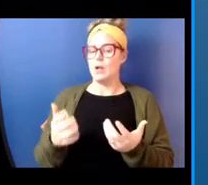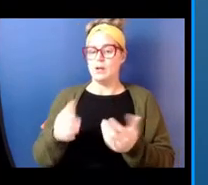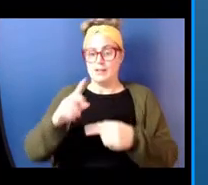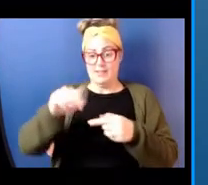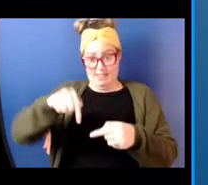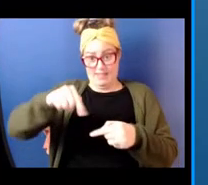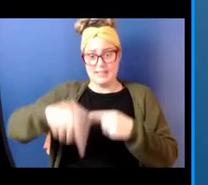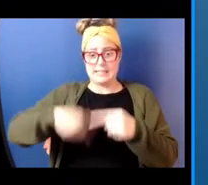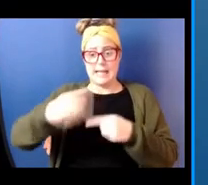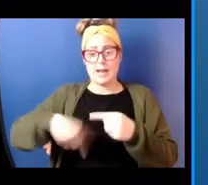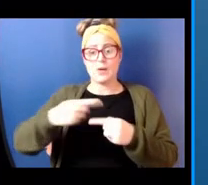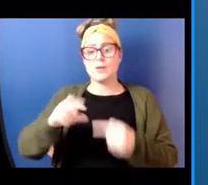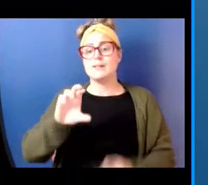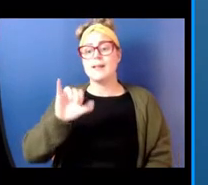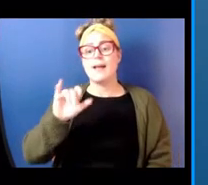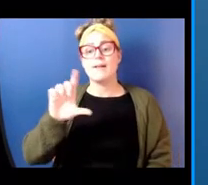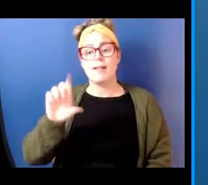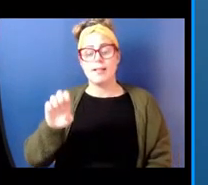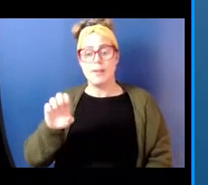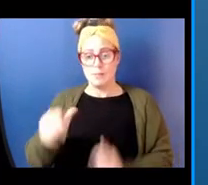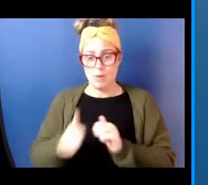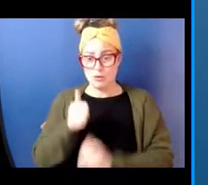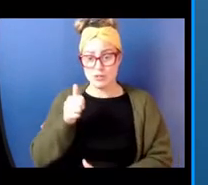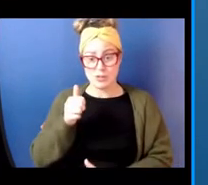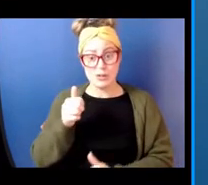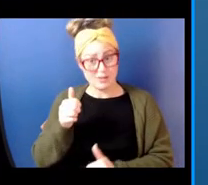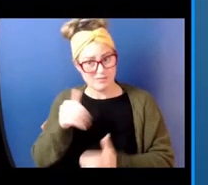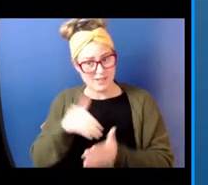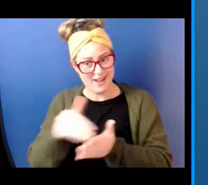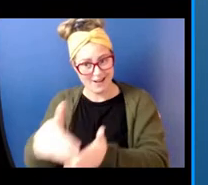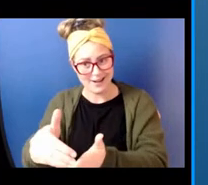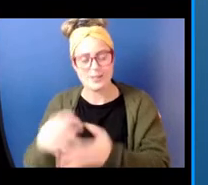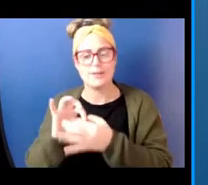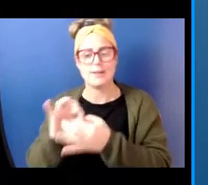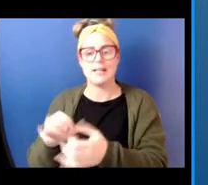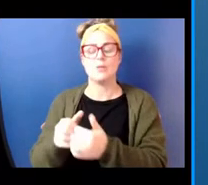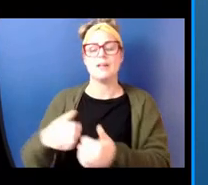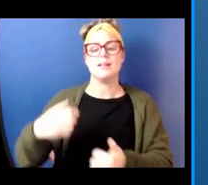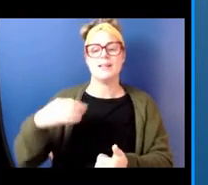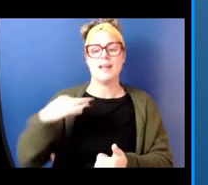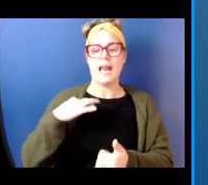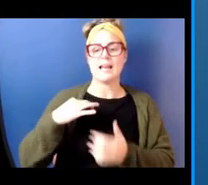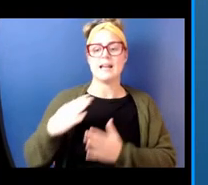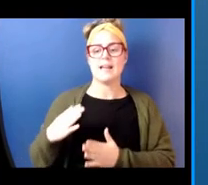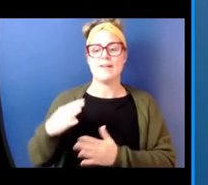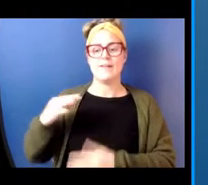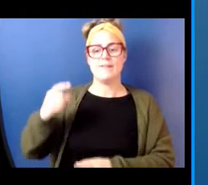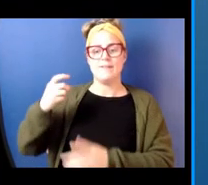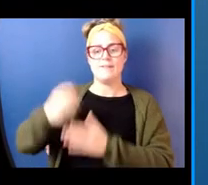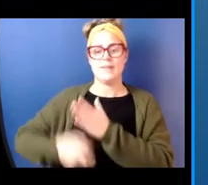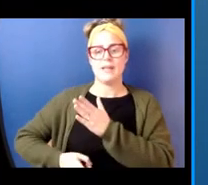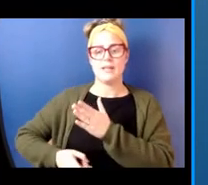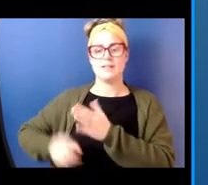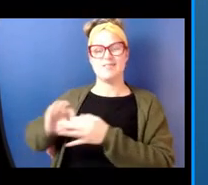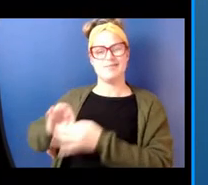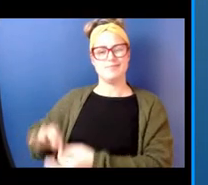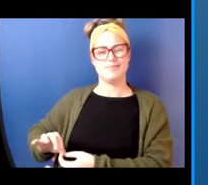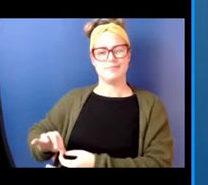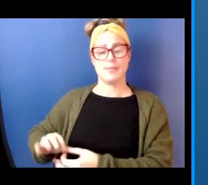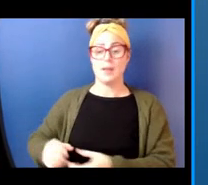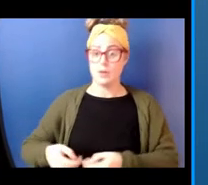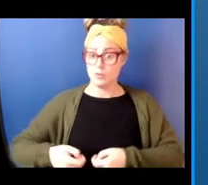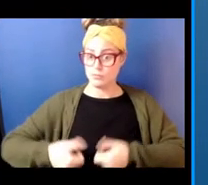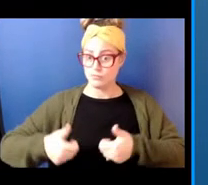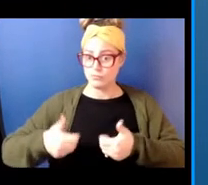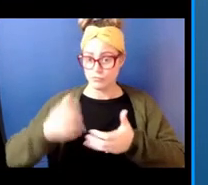as the majority of it was redundant and related to candidate fees after removing it there was not